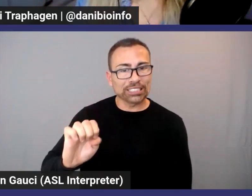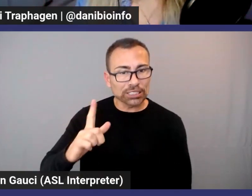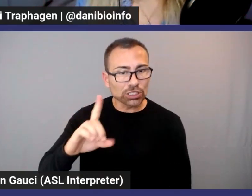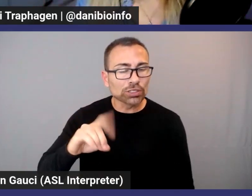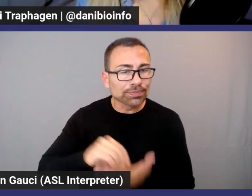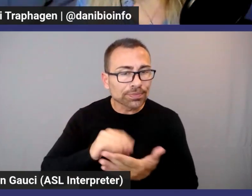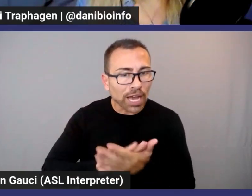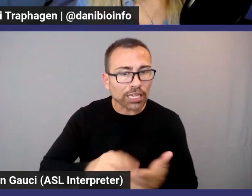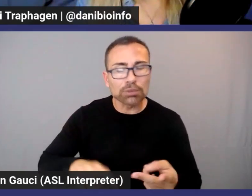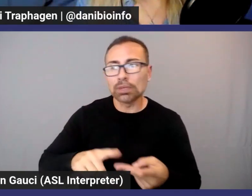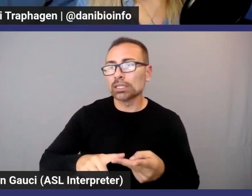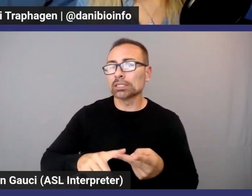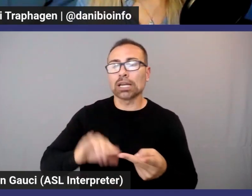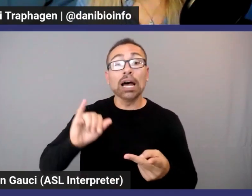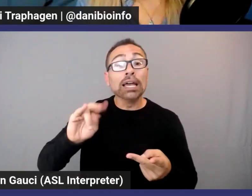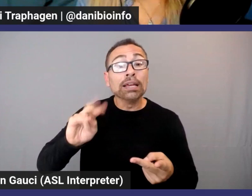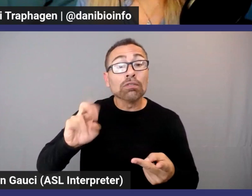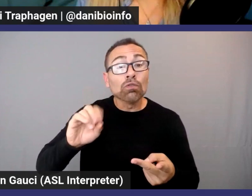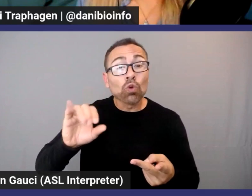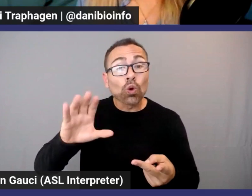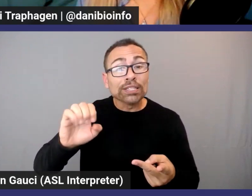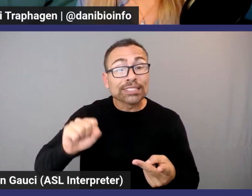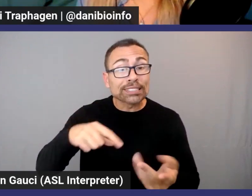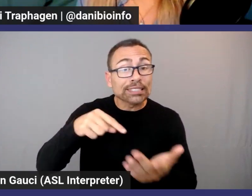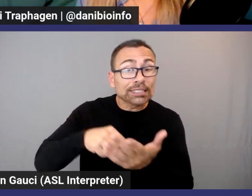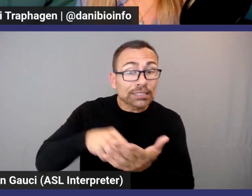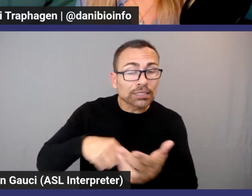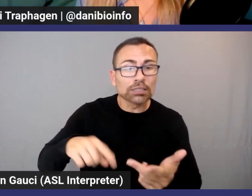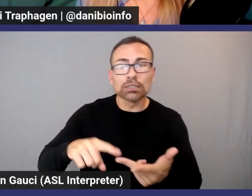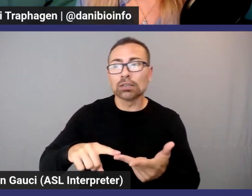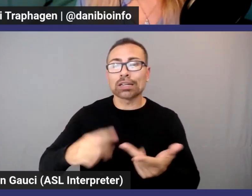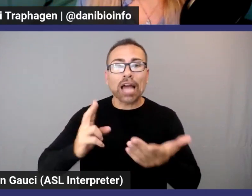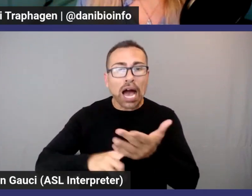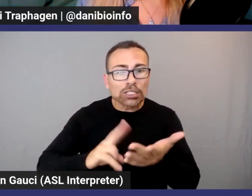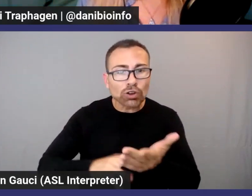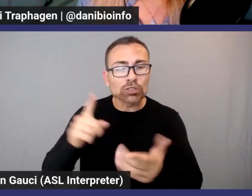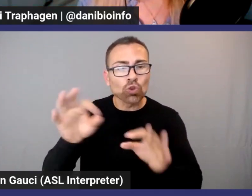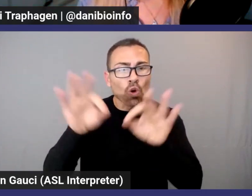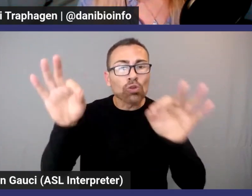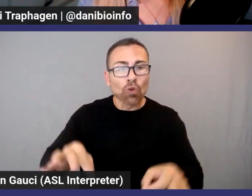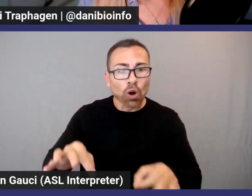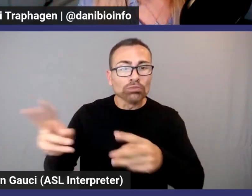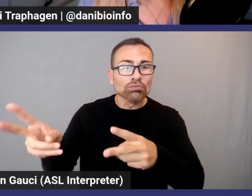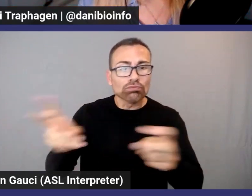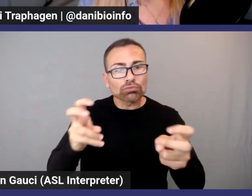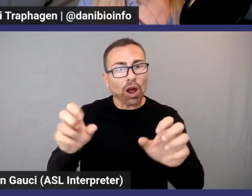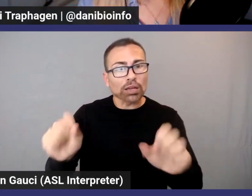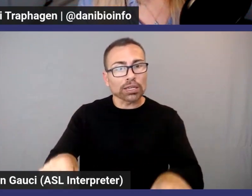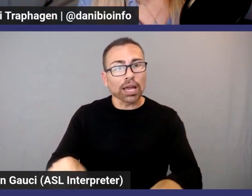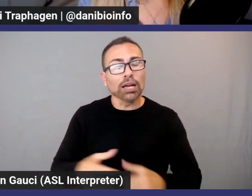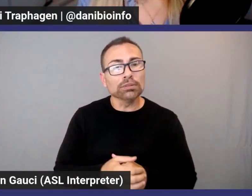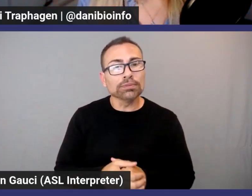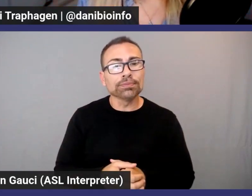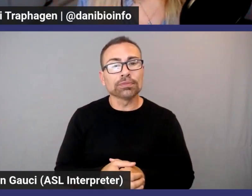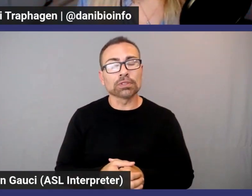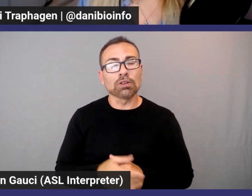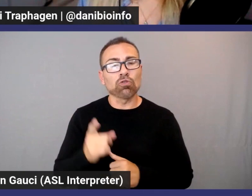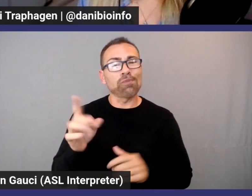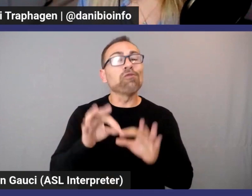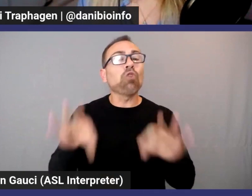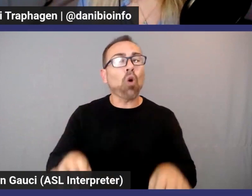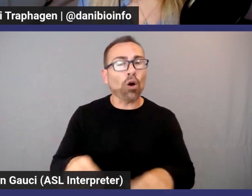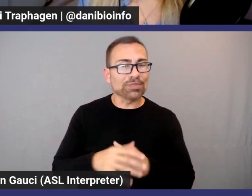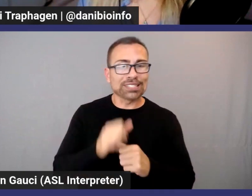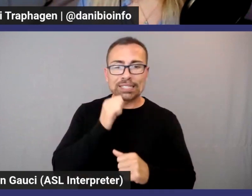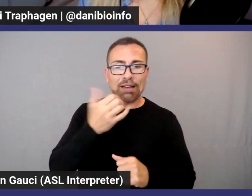invoices and contracts. So you can extract all the types of forms, data from those forms. And then